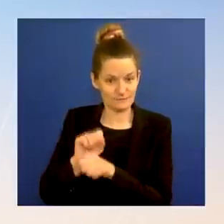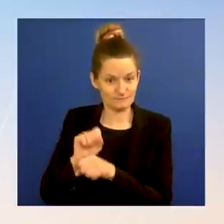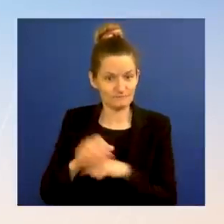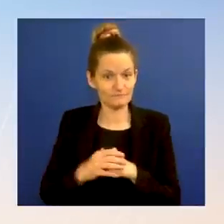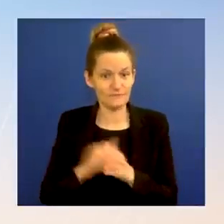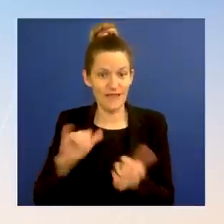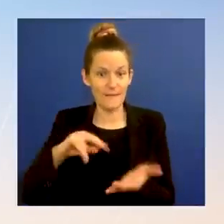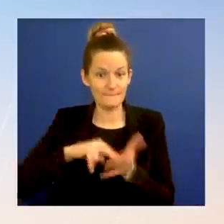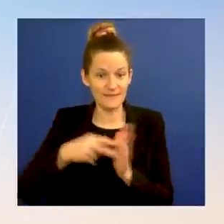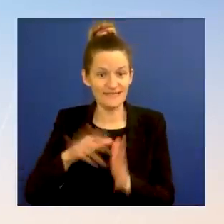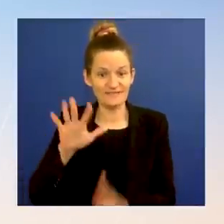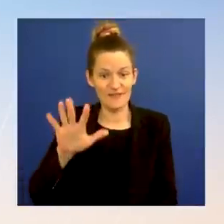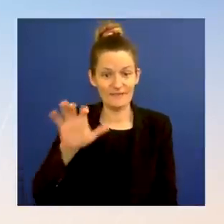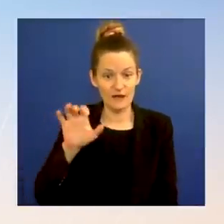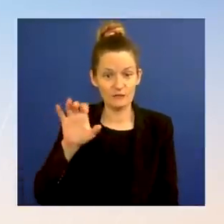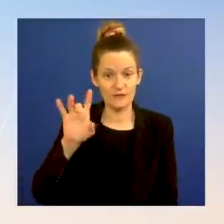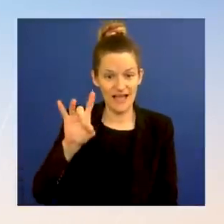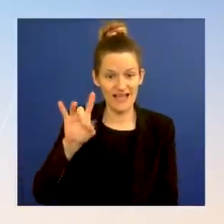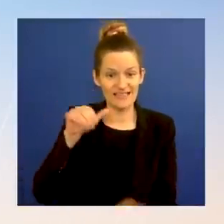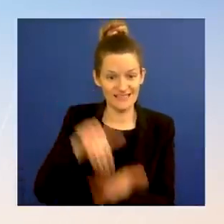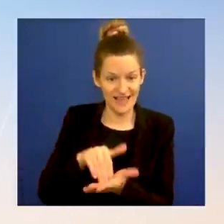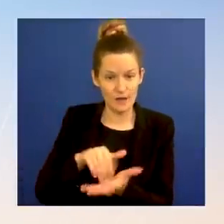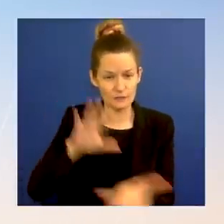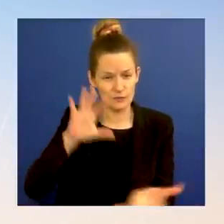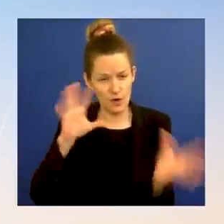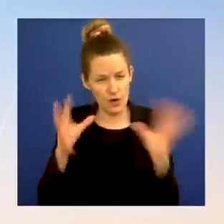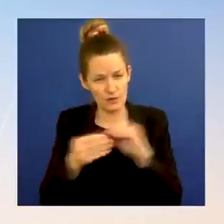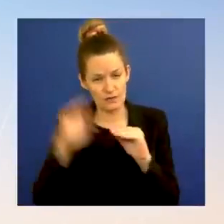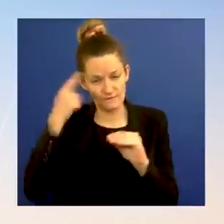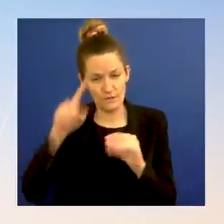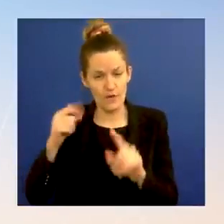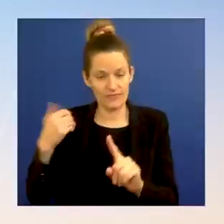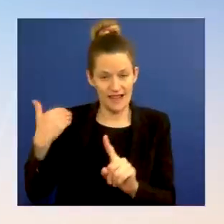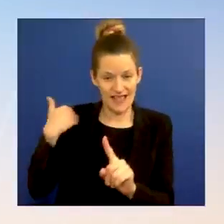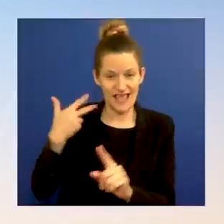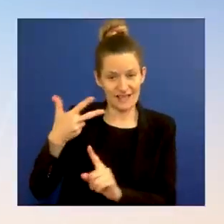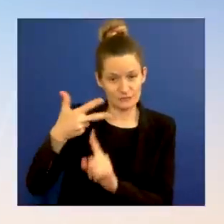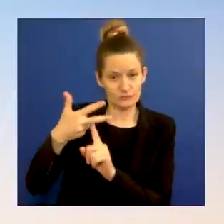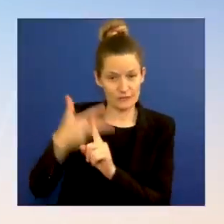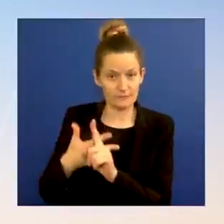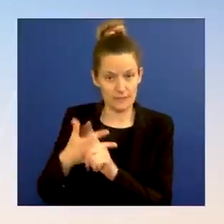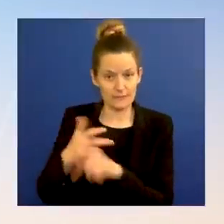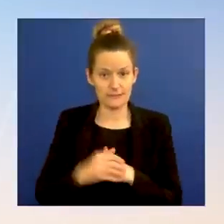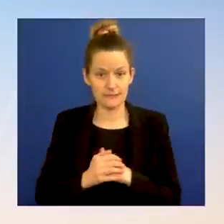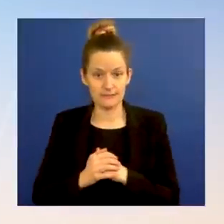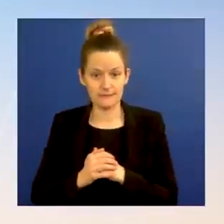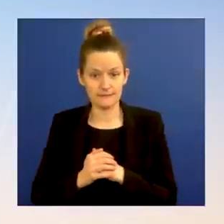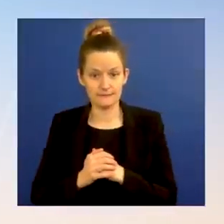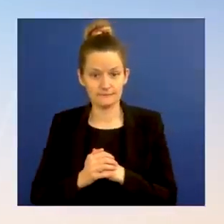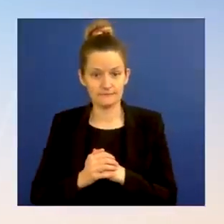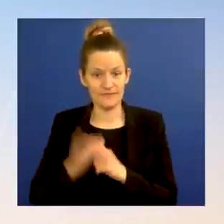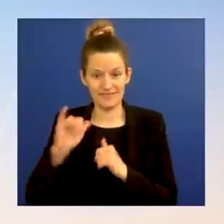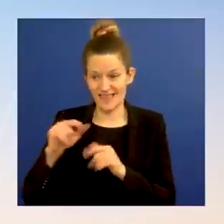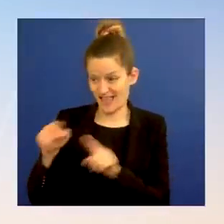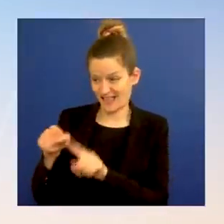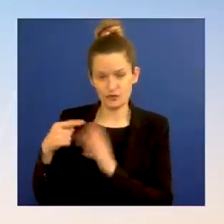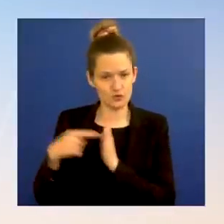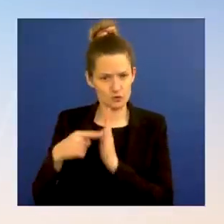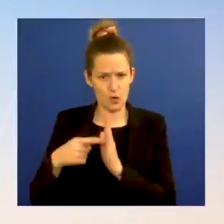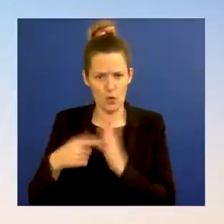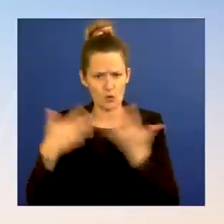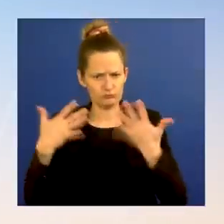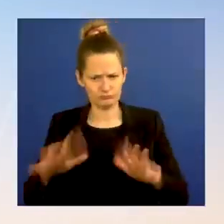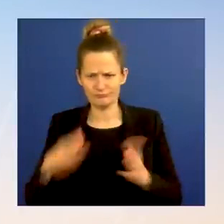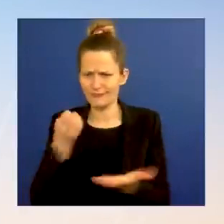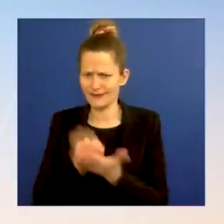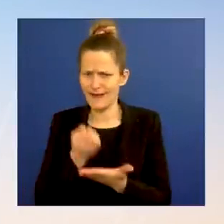3 months. Other data demonstrate our strong economic rebound. The unemployment rate ticked down to 3.8%, and the labor force